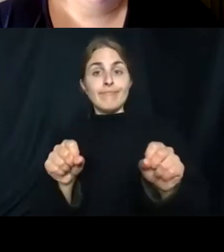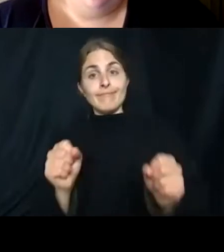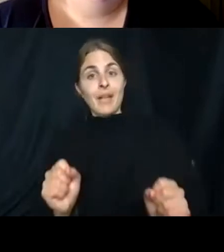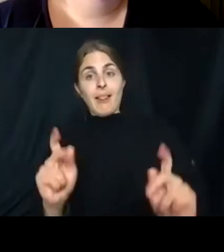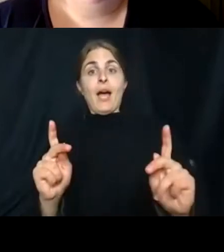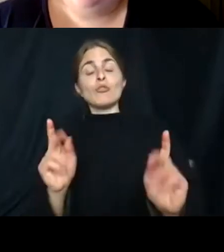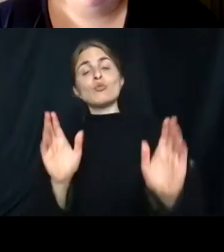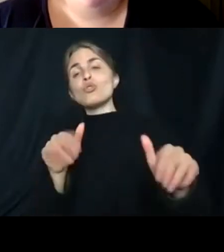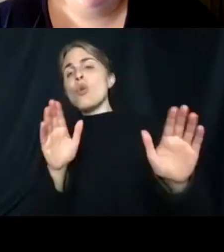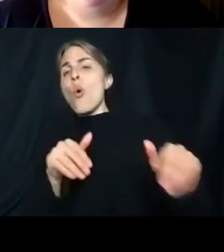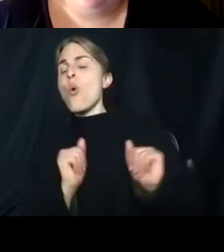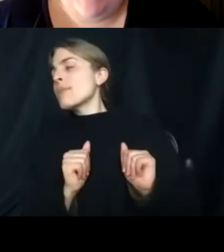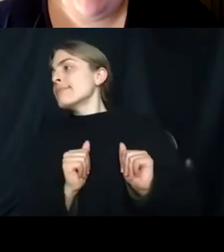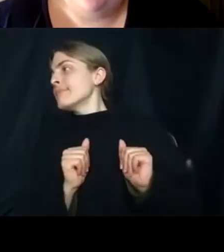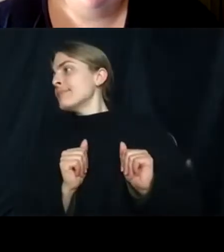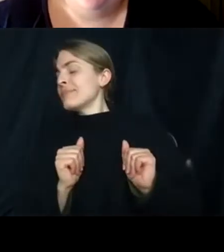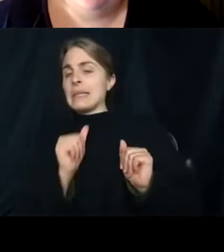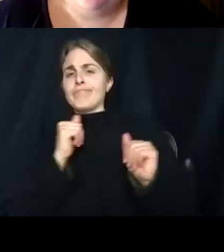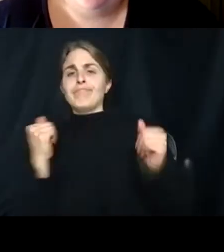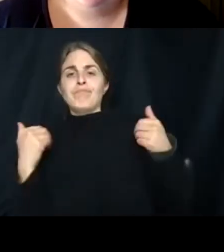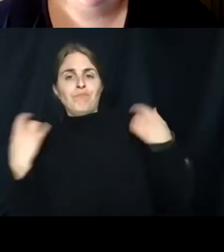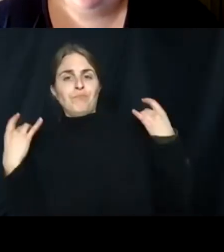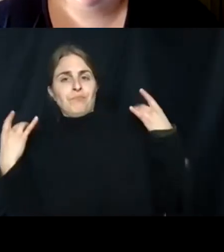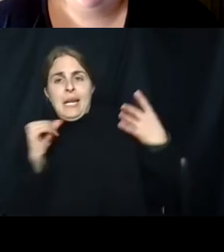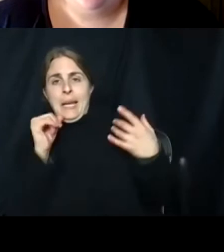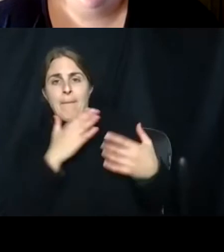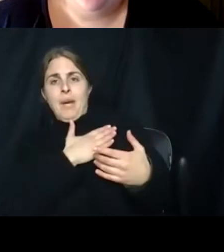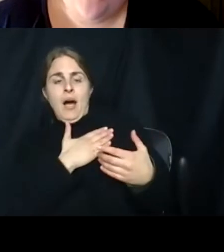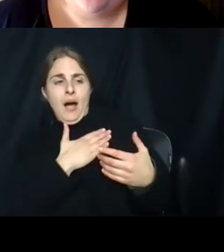shirk off the blame that they potentially have in the